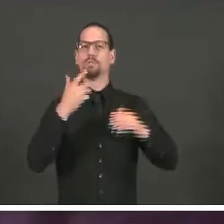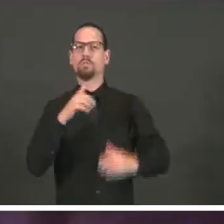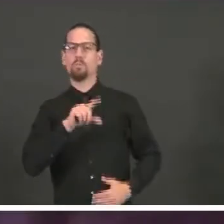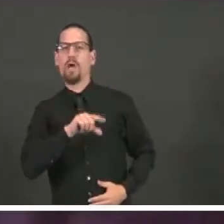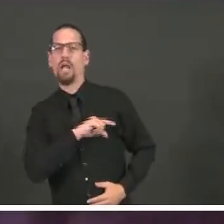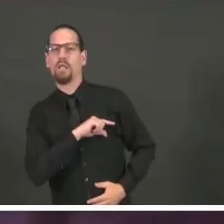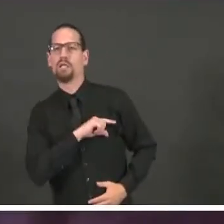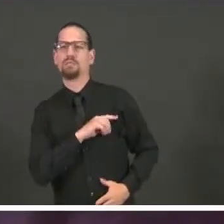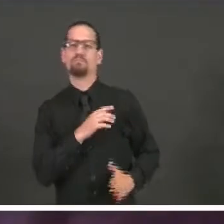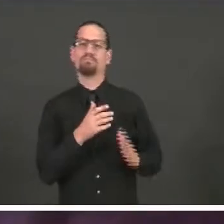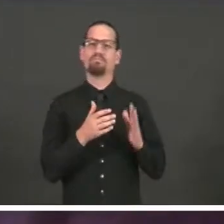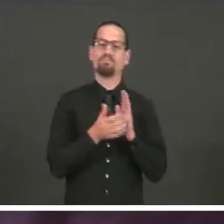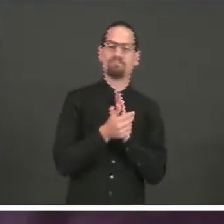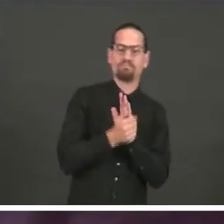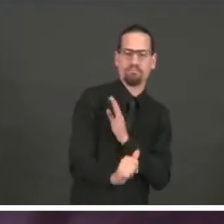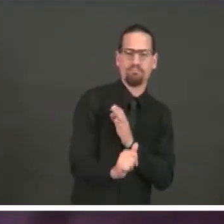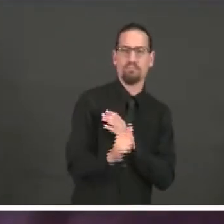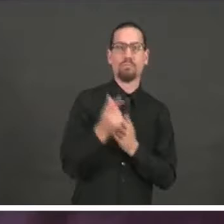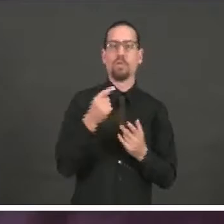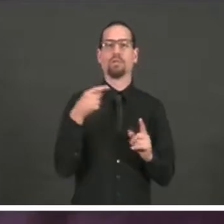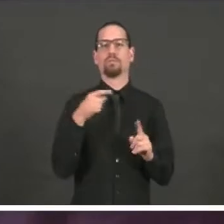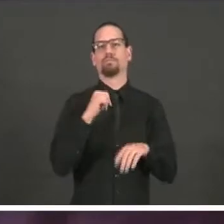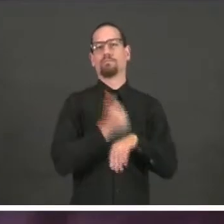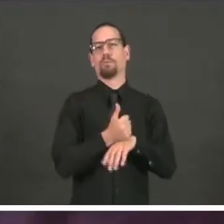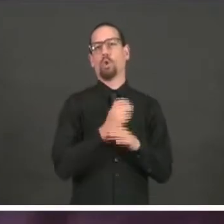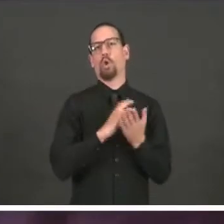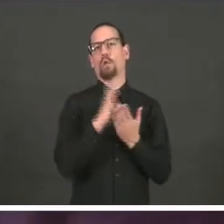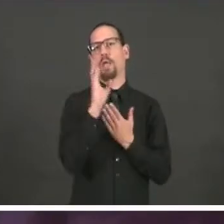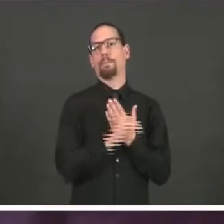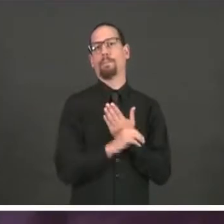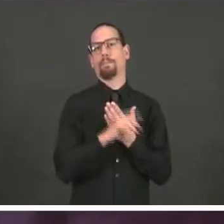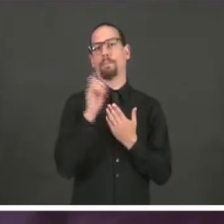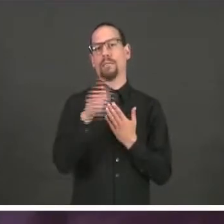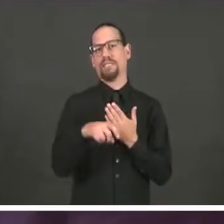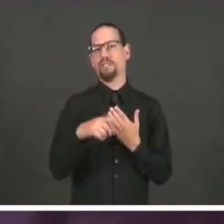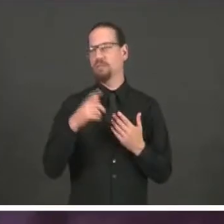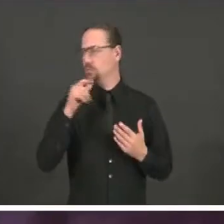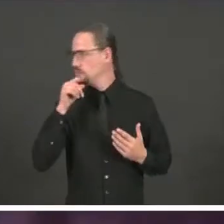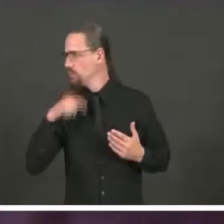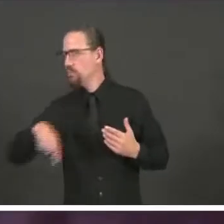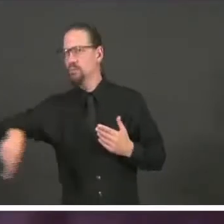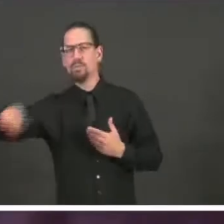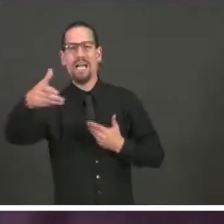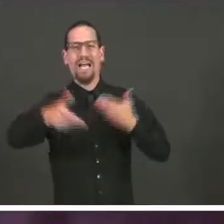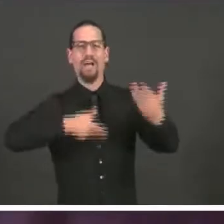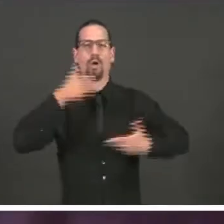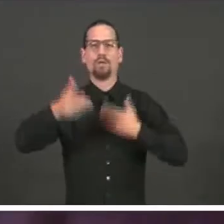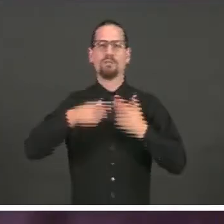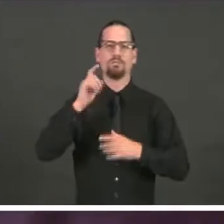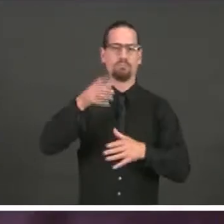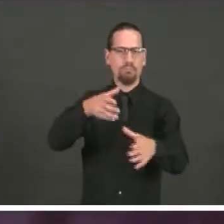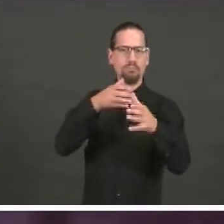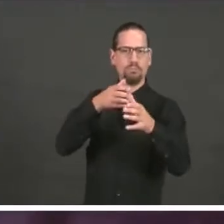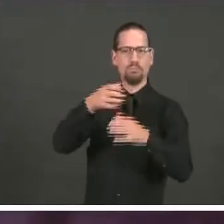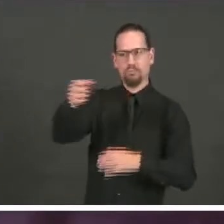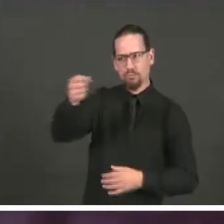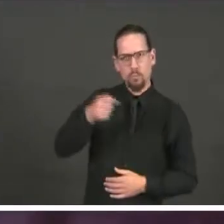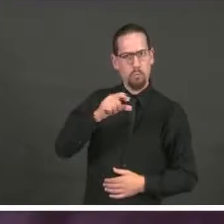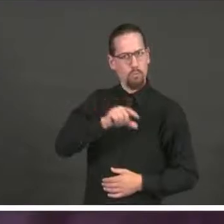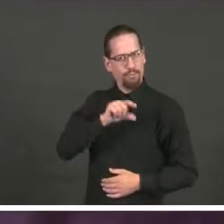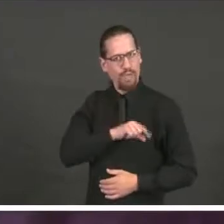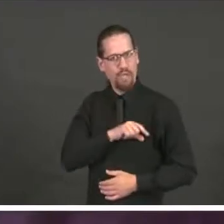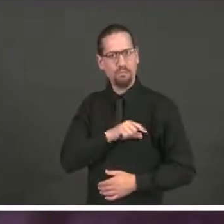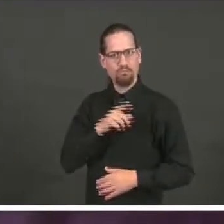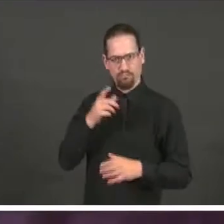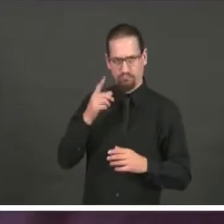to assist districts in curriculum reviews. The tools are foundational for literacy for young